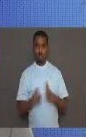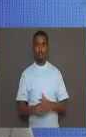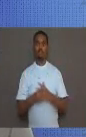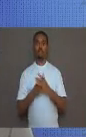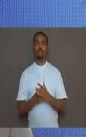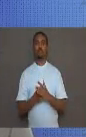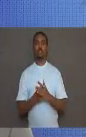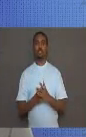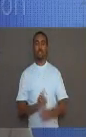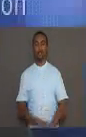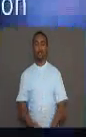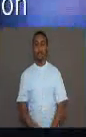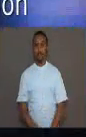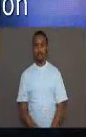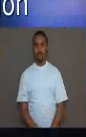begin, students.